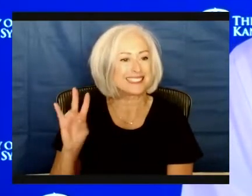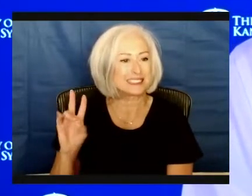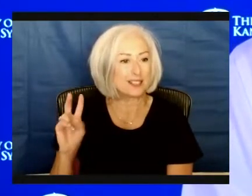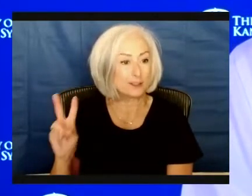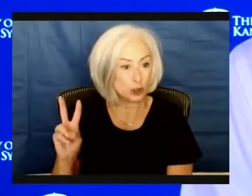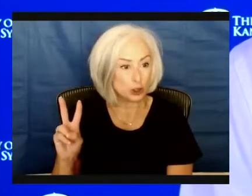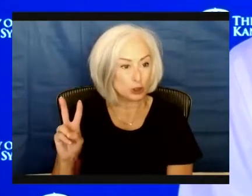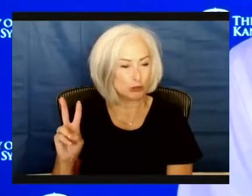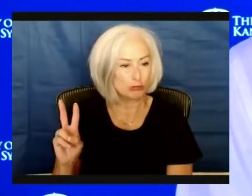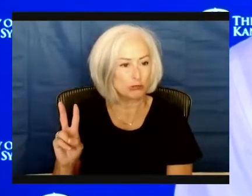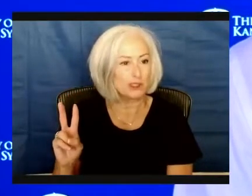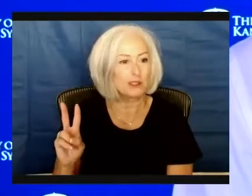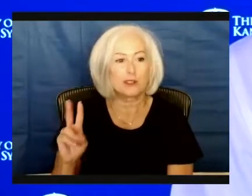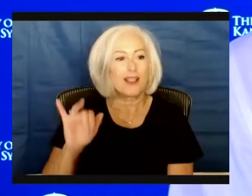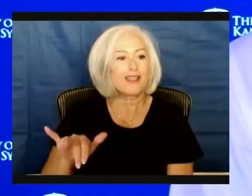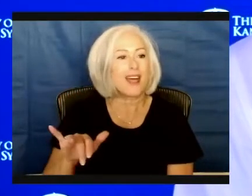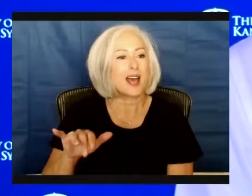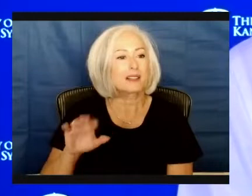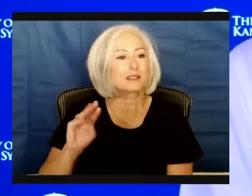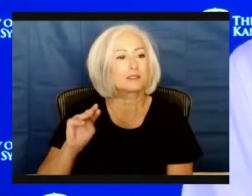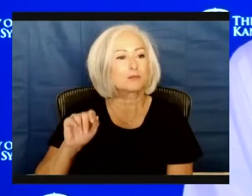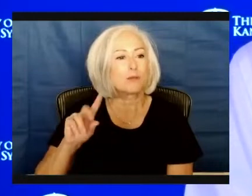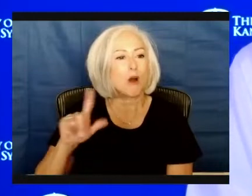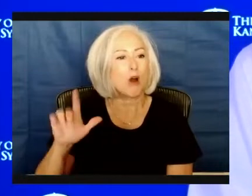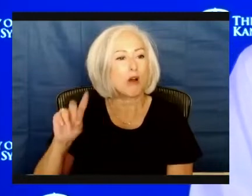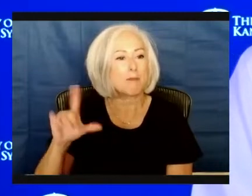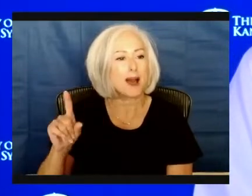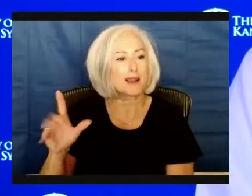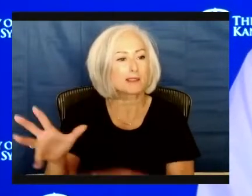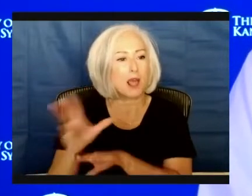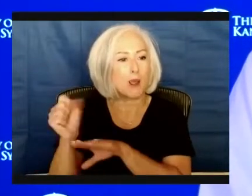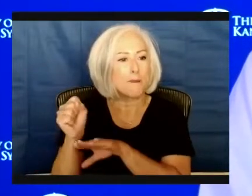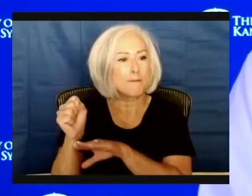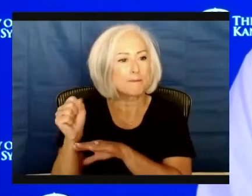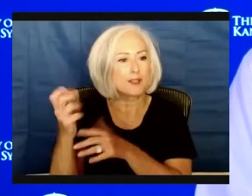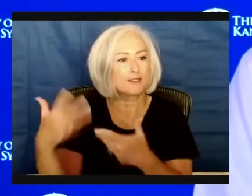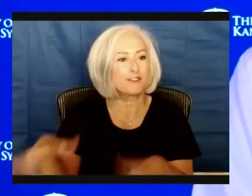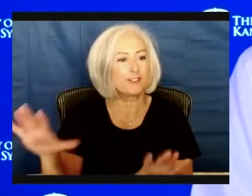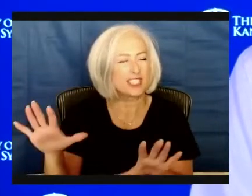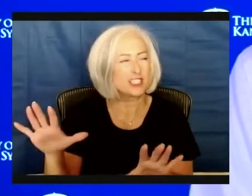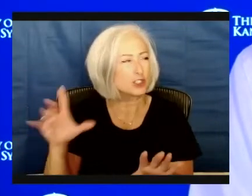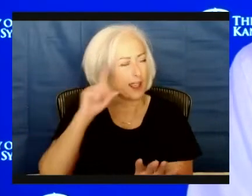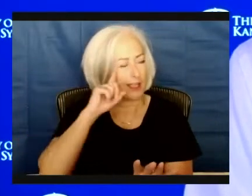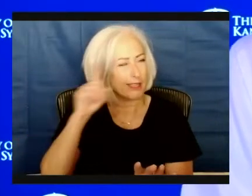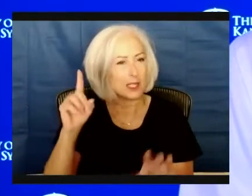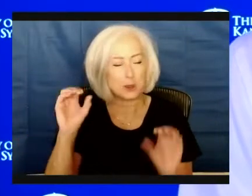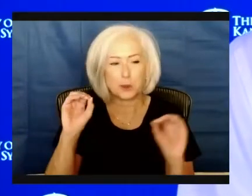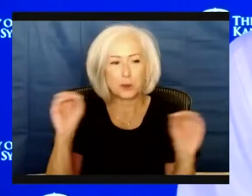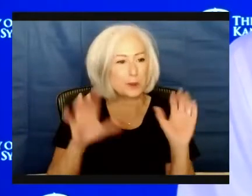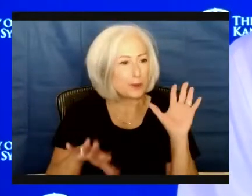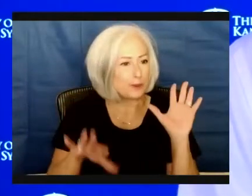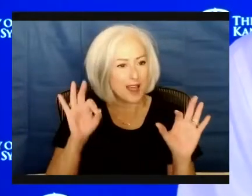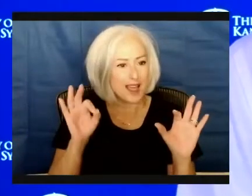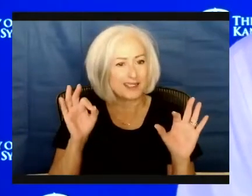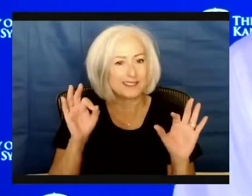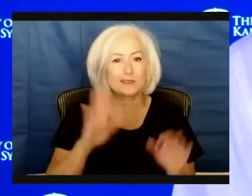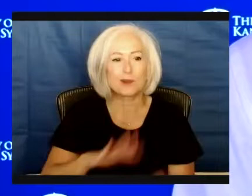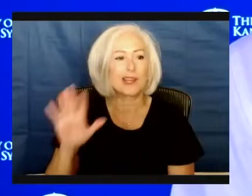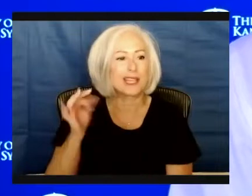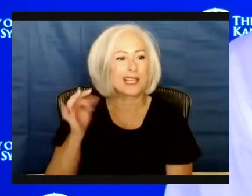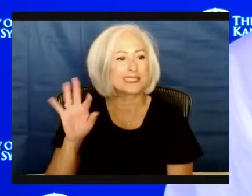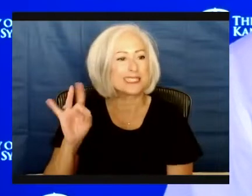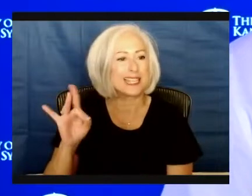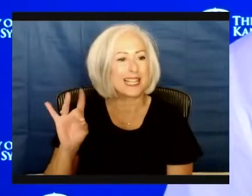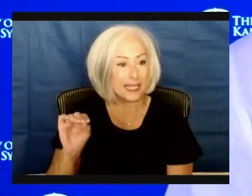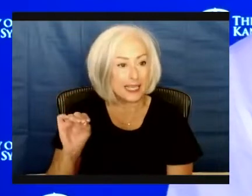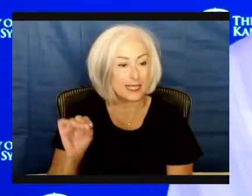eradicated in the world, and I believe in 1980 or somewhere around that time. And so what you have now